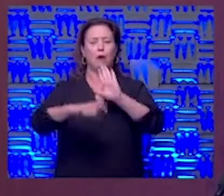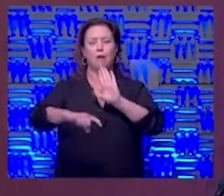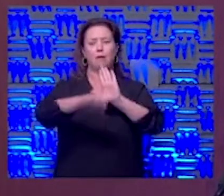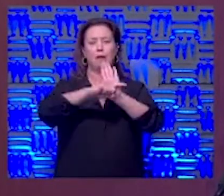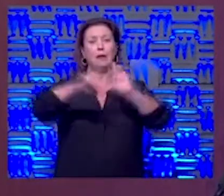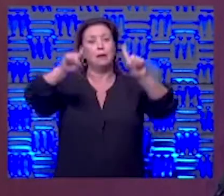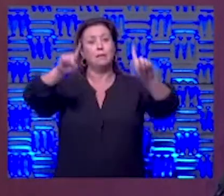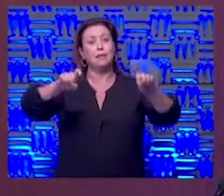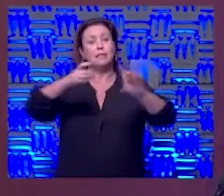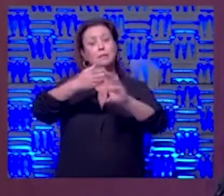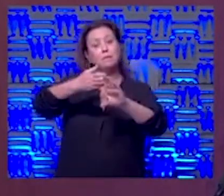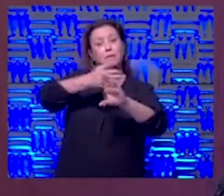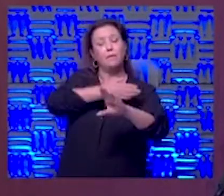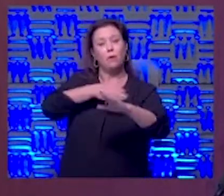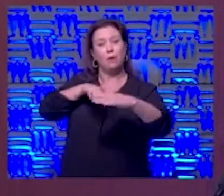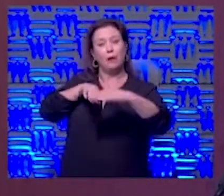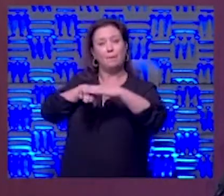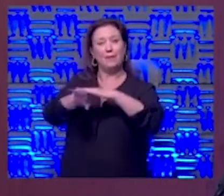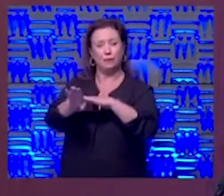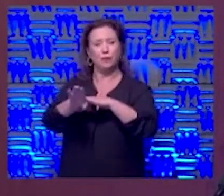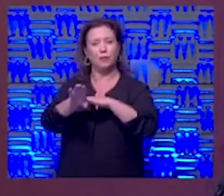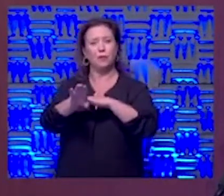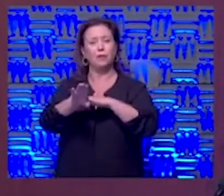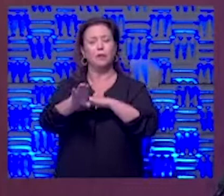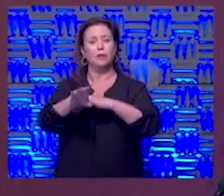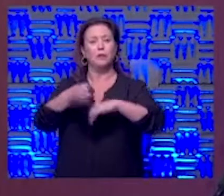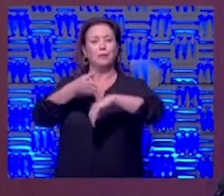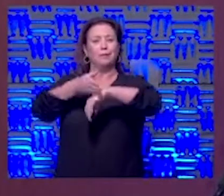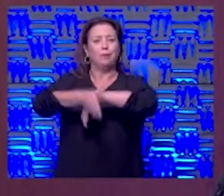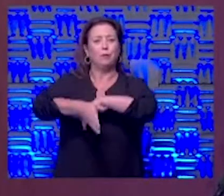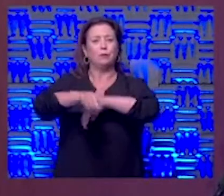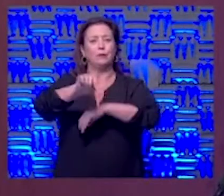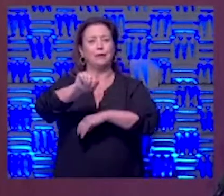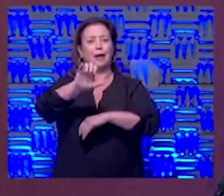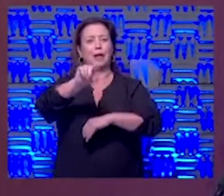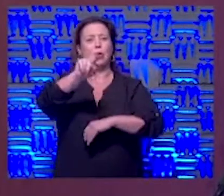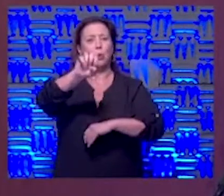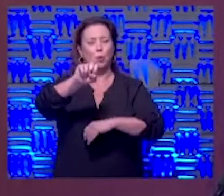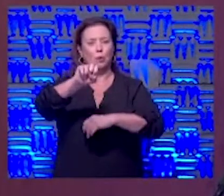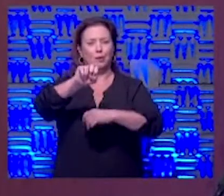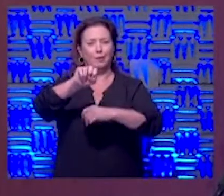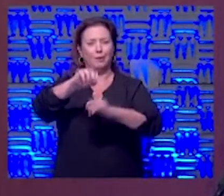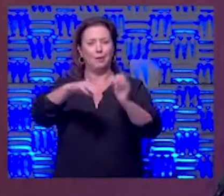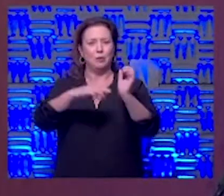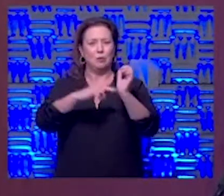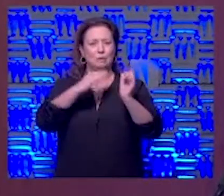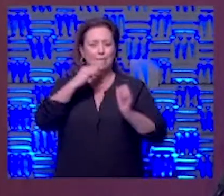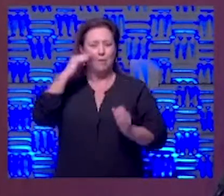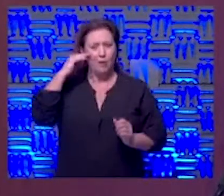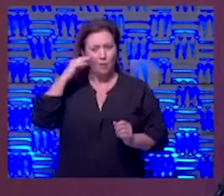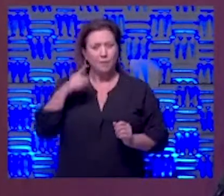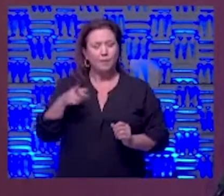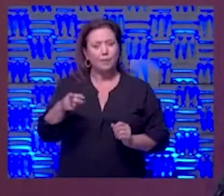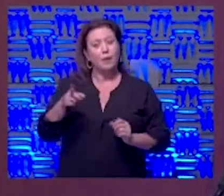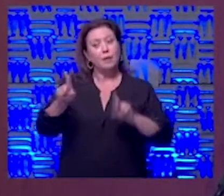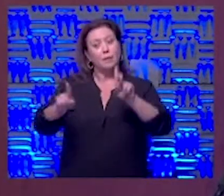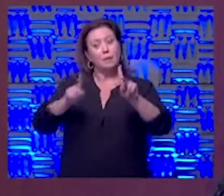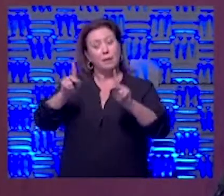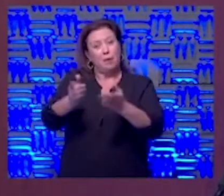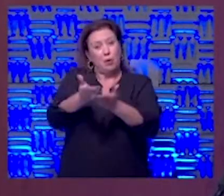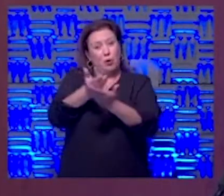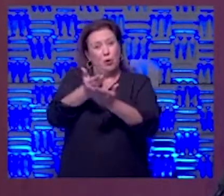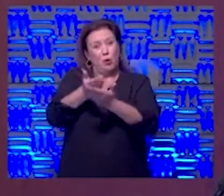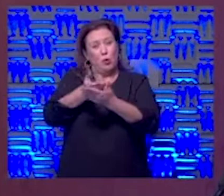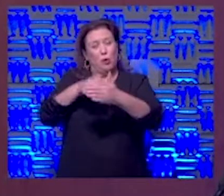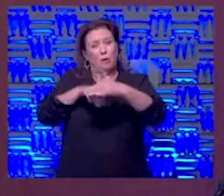negative testing prior to admission to the post-acute space. That said, those people that are new